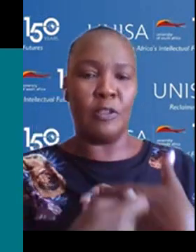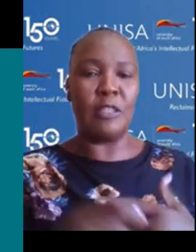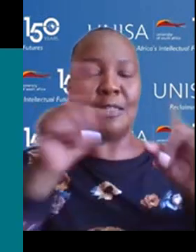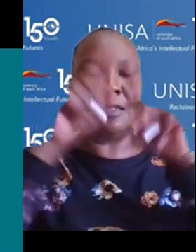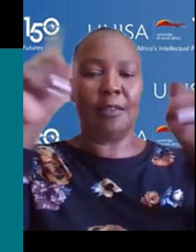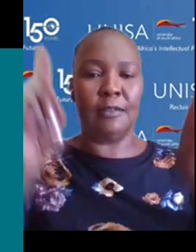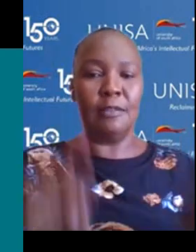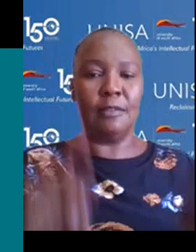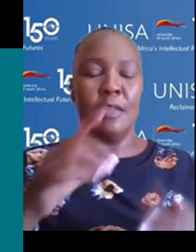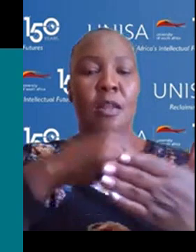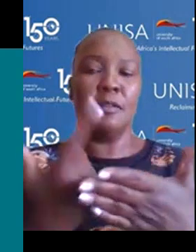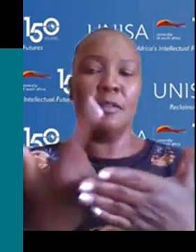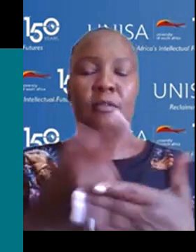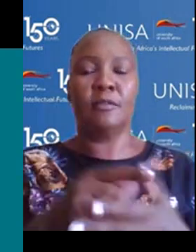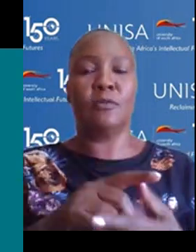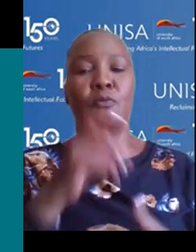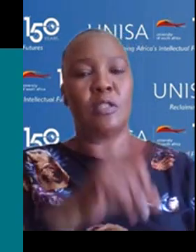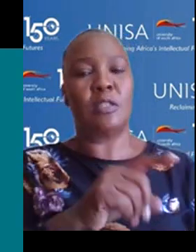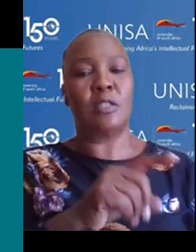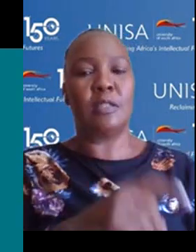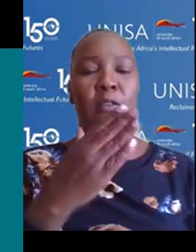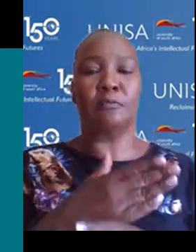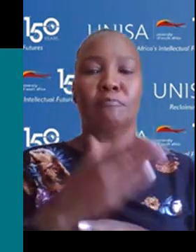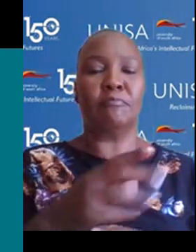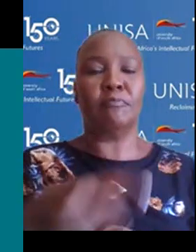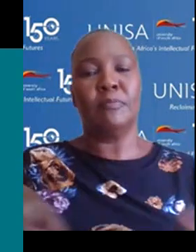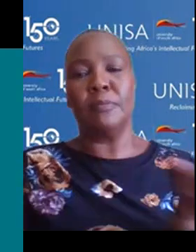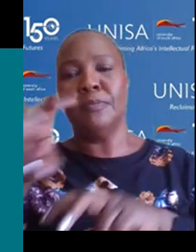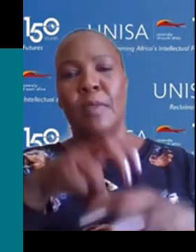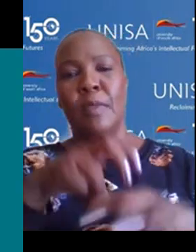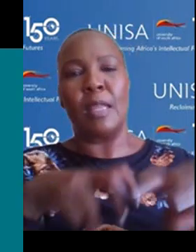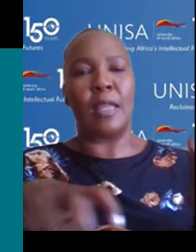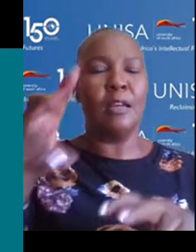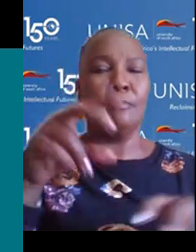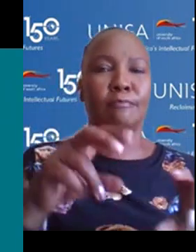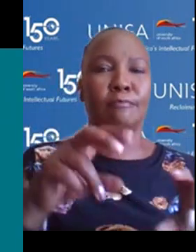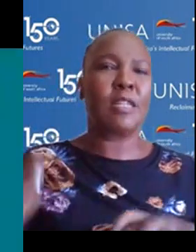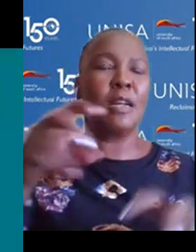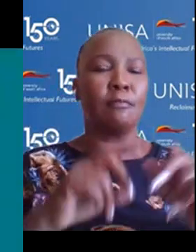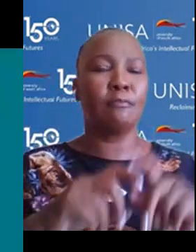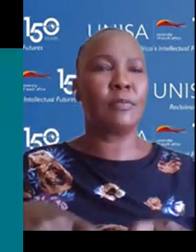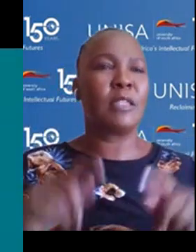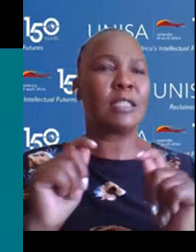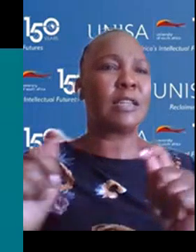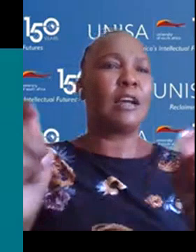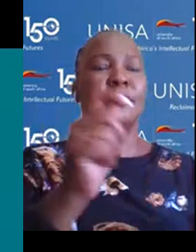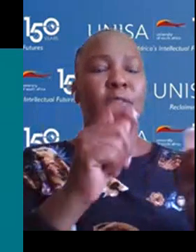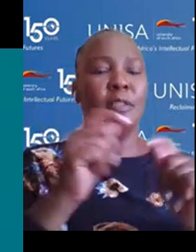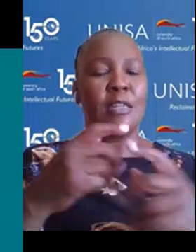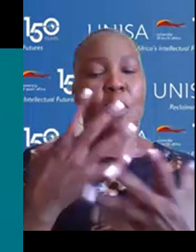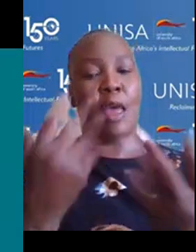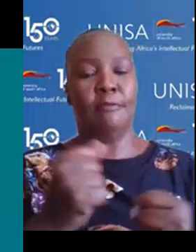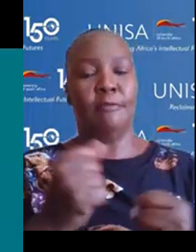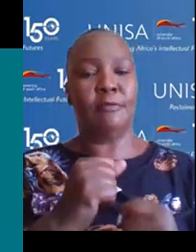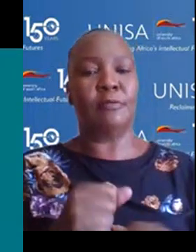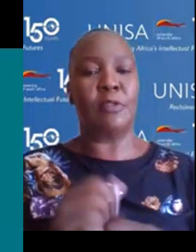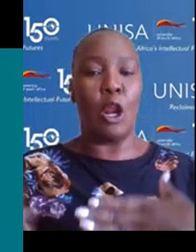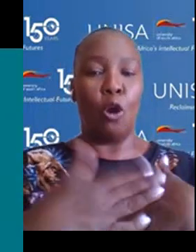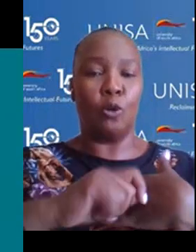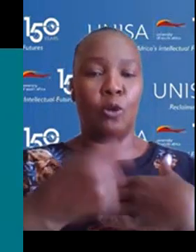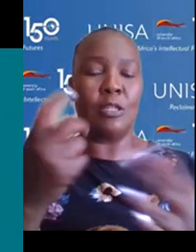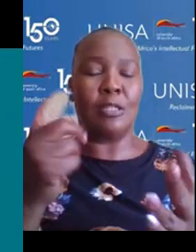you use it, you walk around a lot with it, you maybe travel with it a lot. Make sure you have a lock screen in there, because if in the